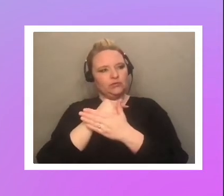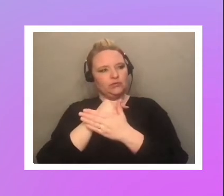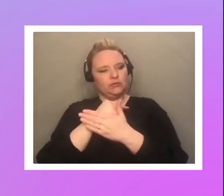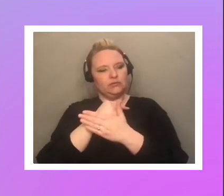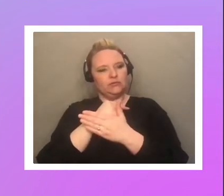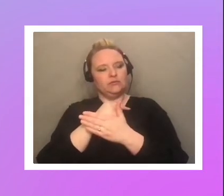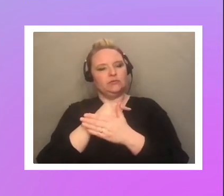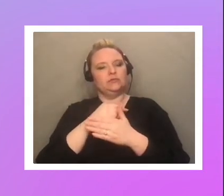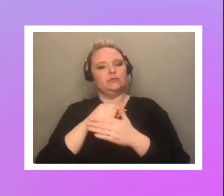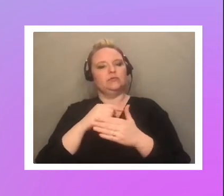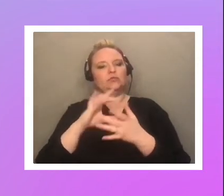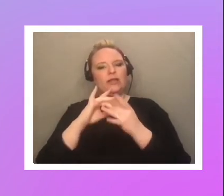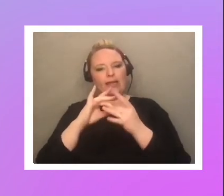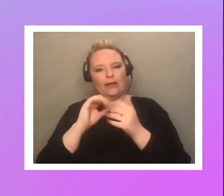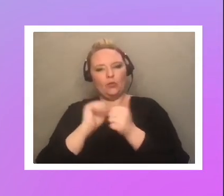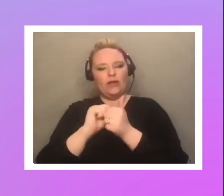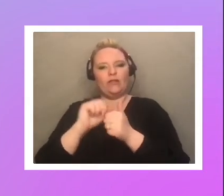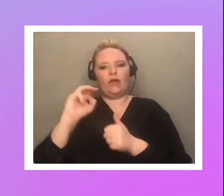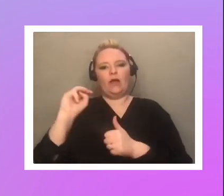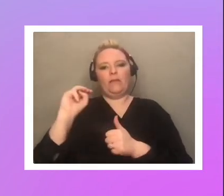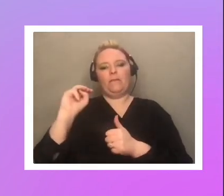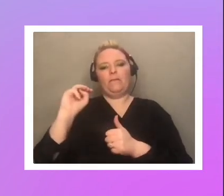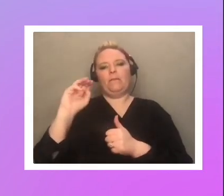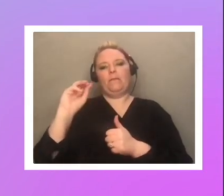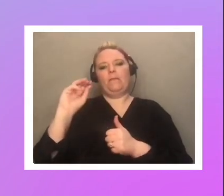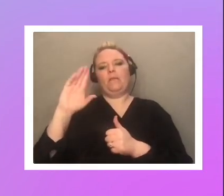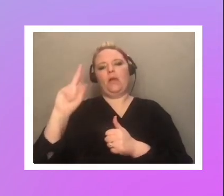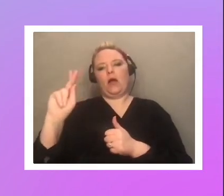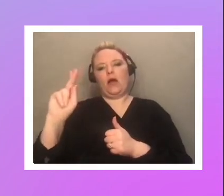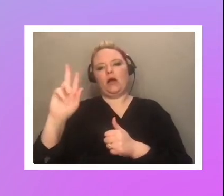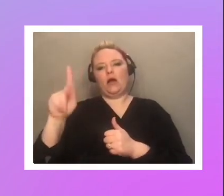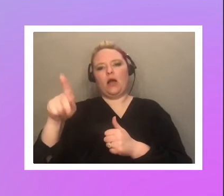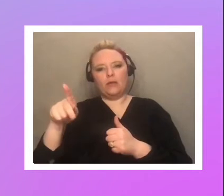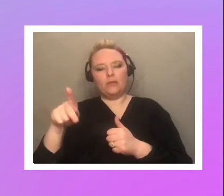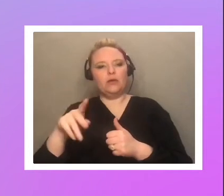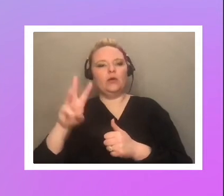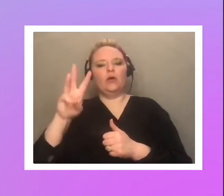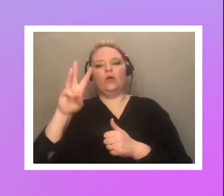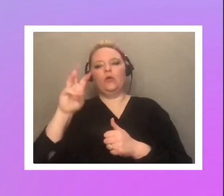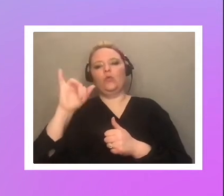to mock-up, mock-ups, wireframes,